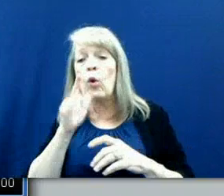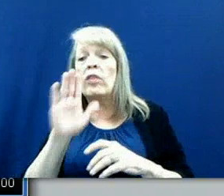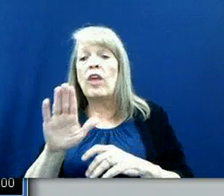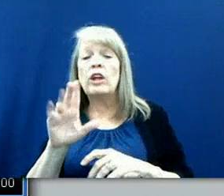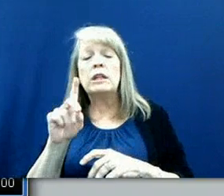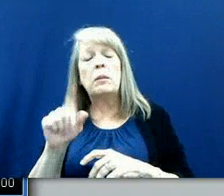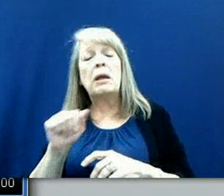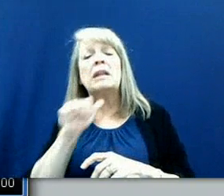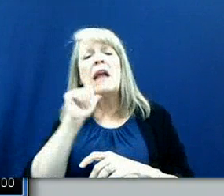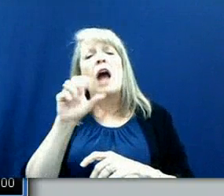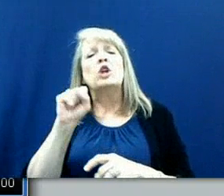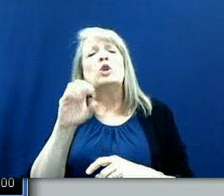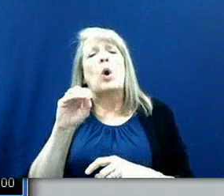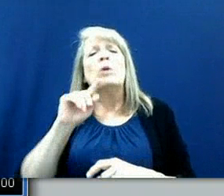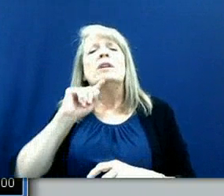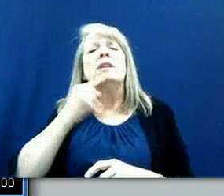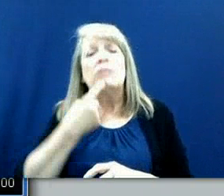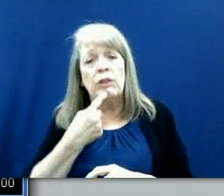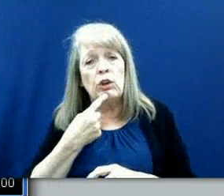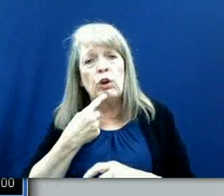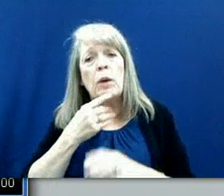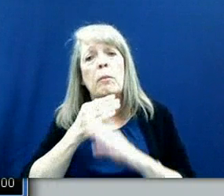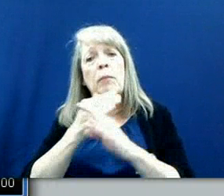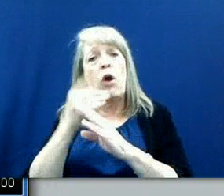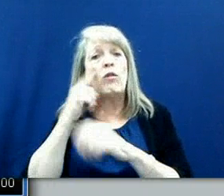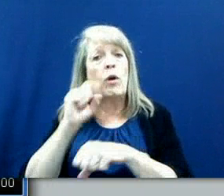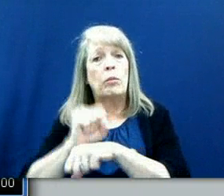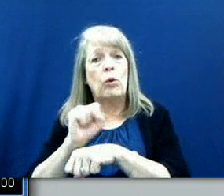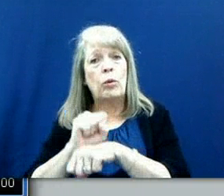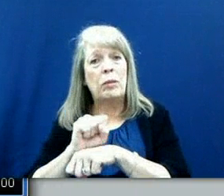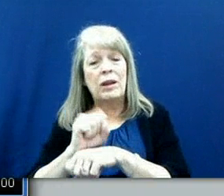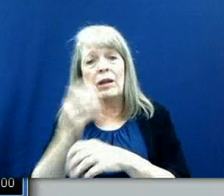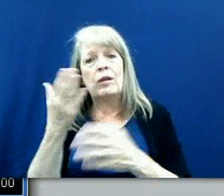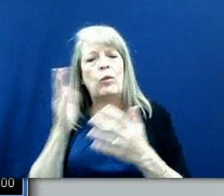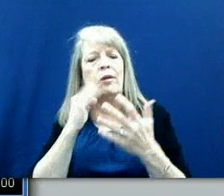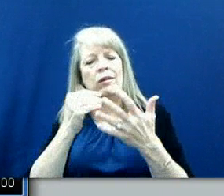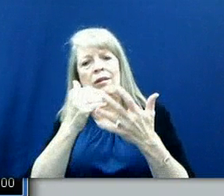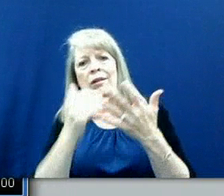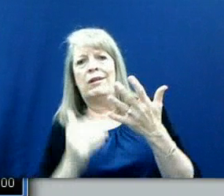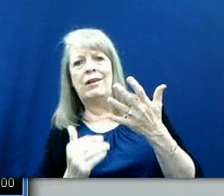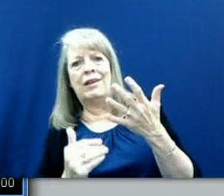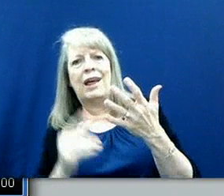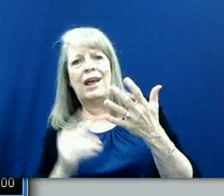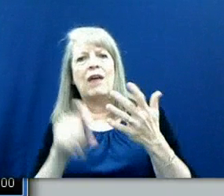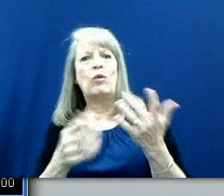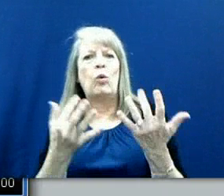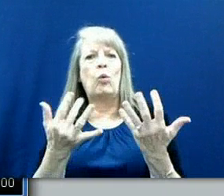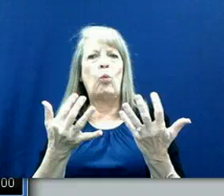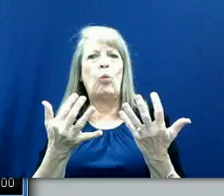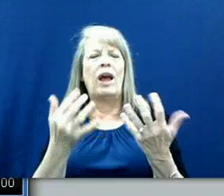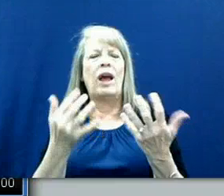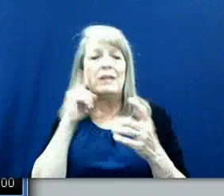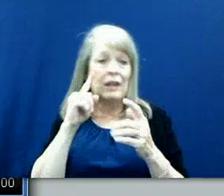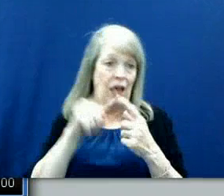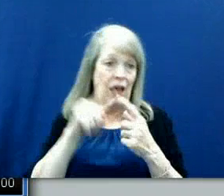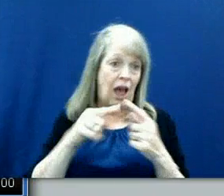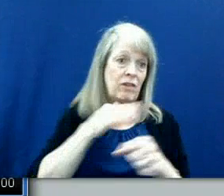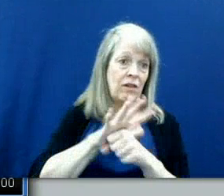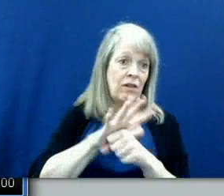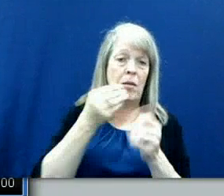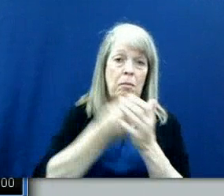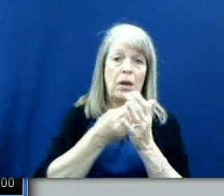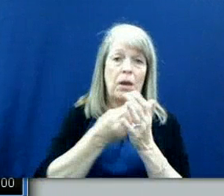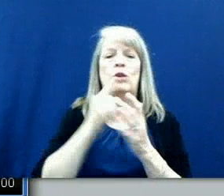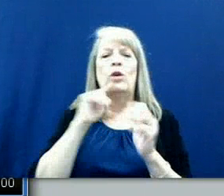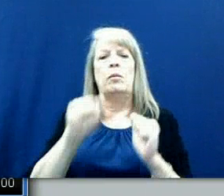to employment may have to wait until funds are available to pay for their services.